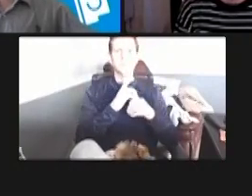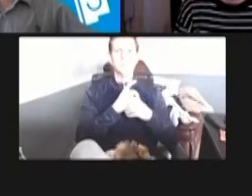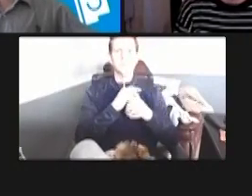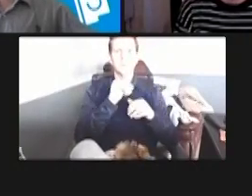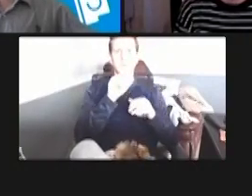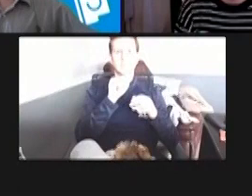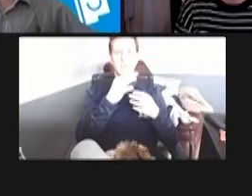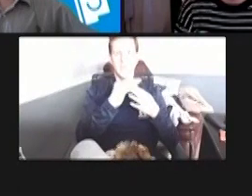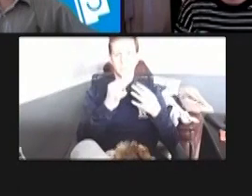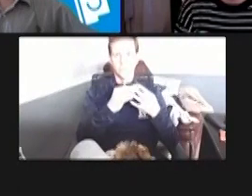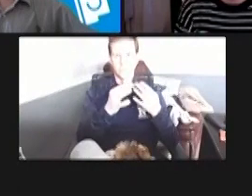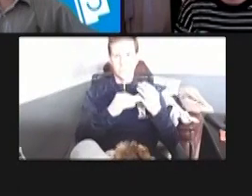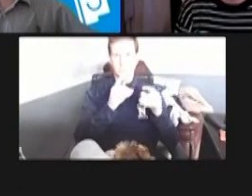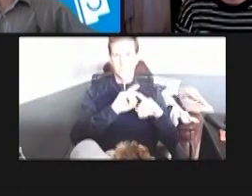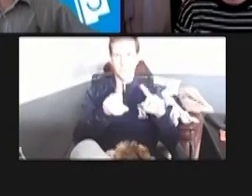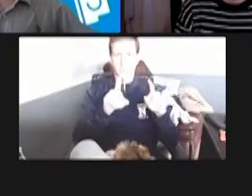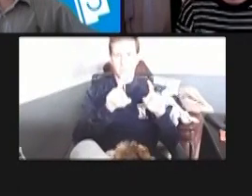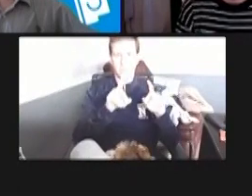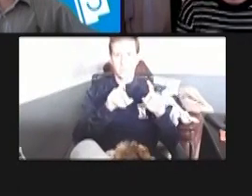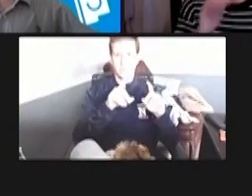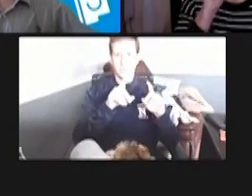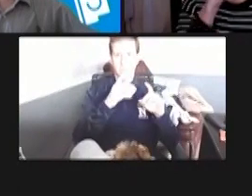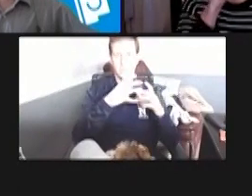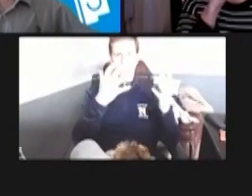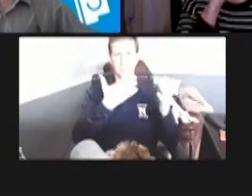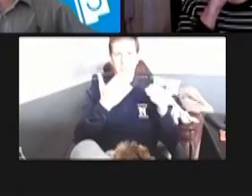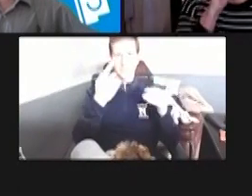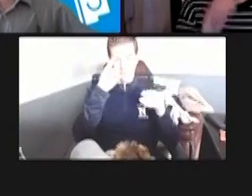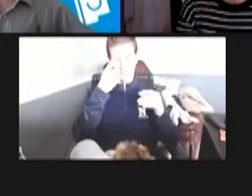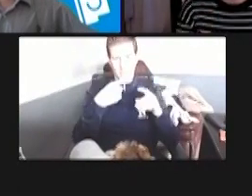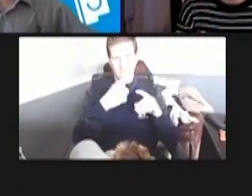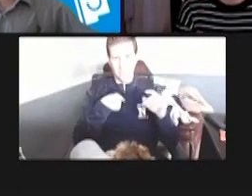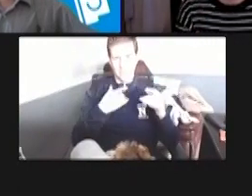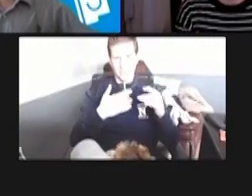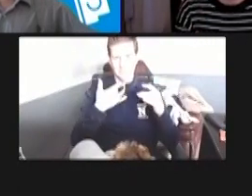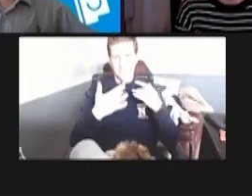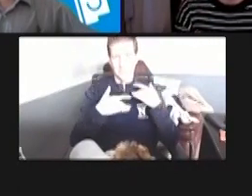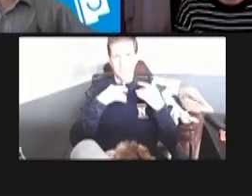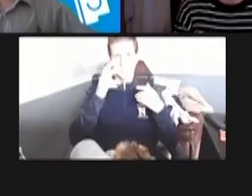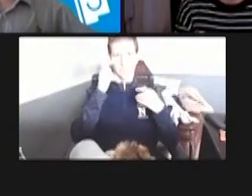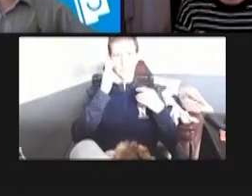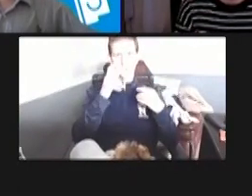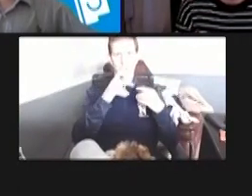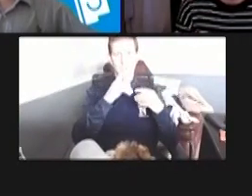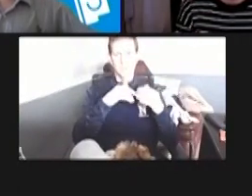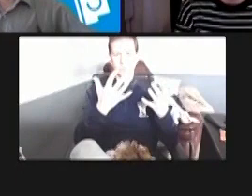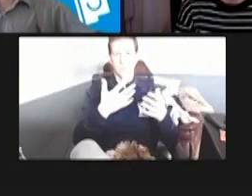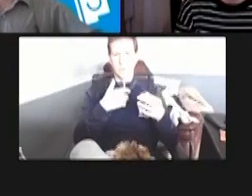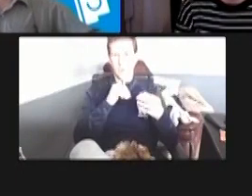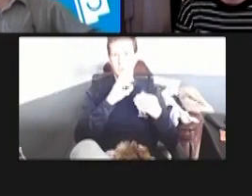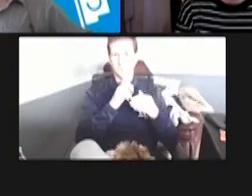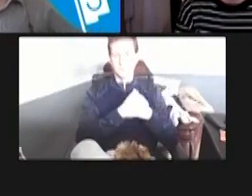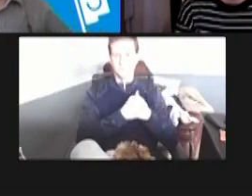an option. It's just a lot of things to think about, and I'm excited to hear that we are.